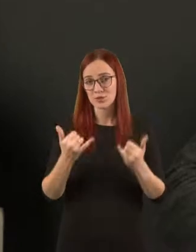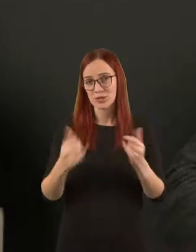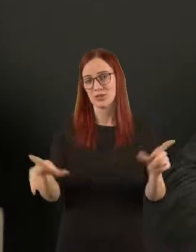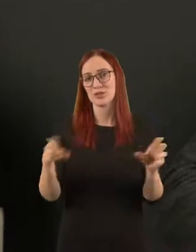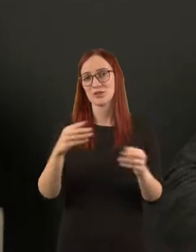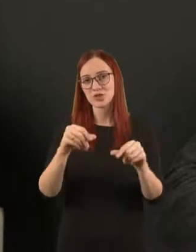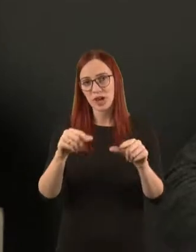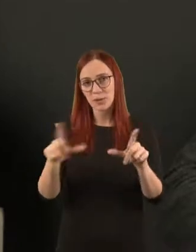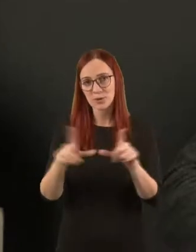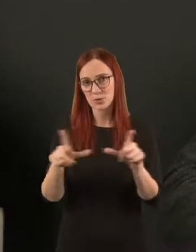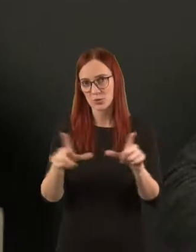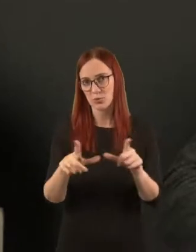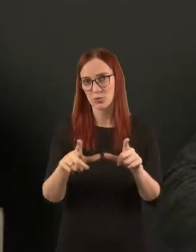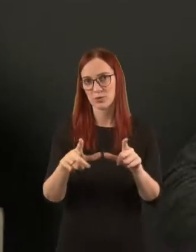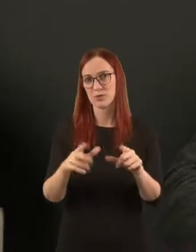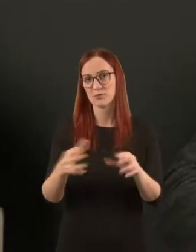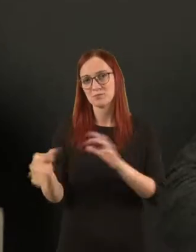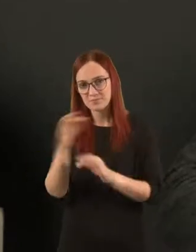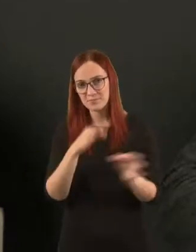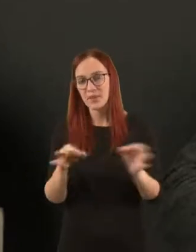done. And